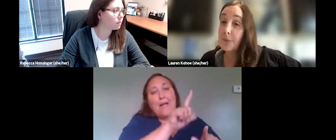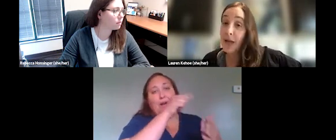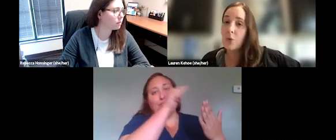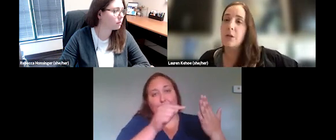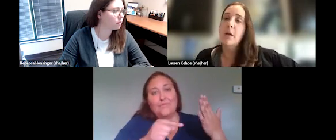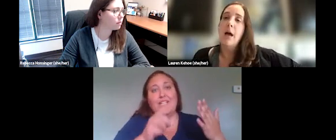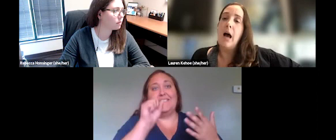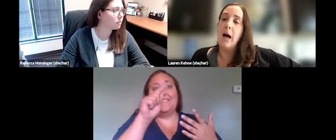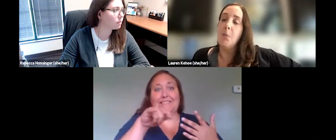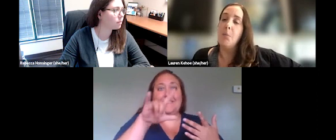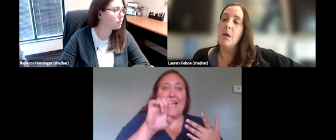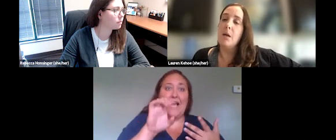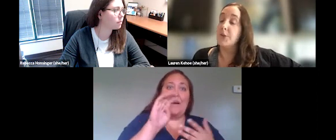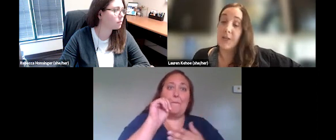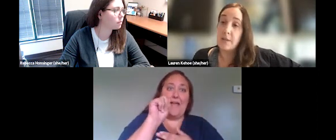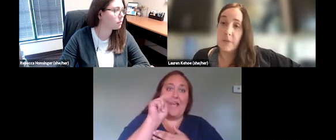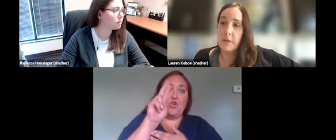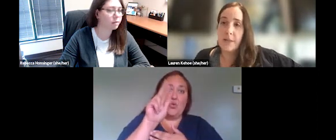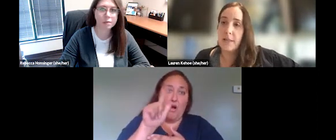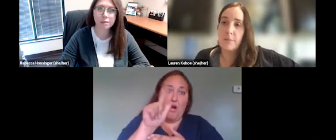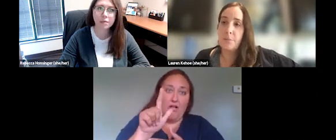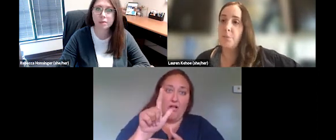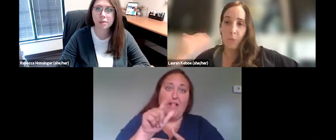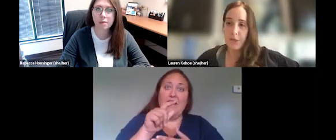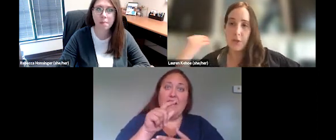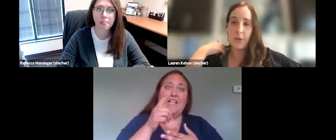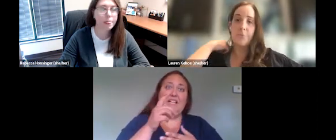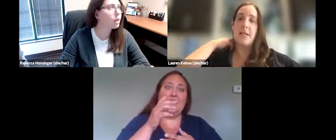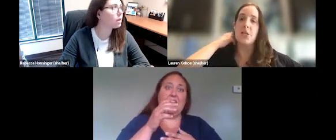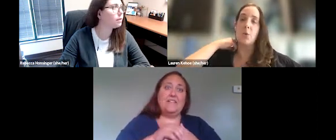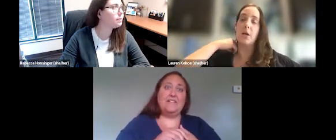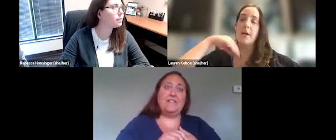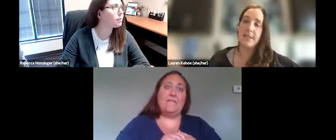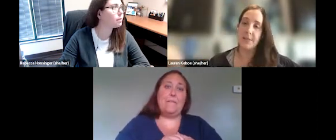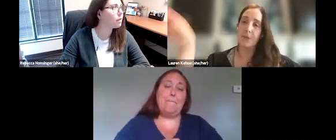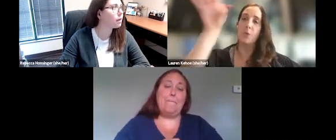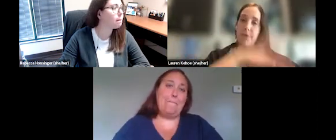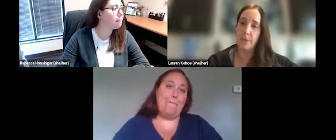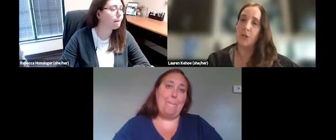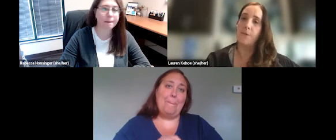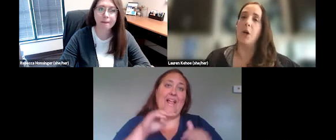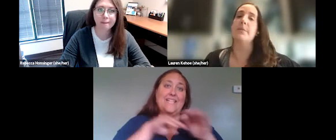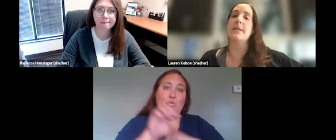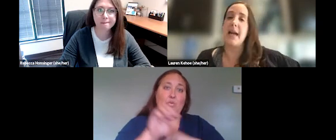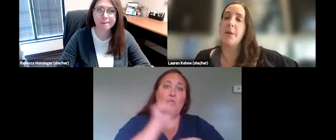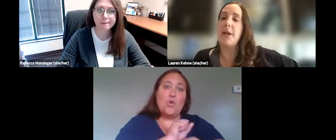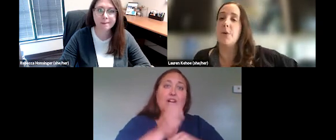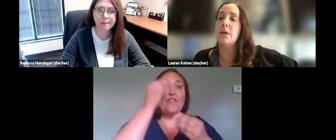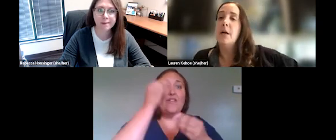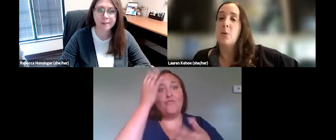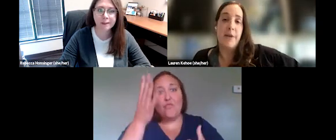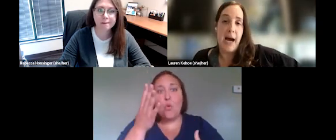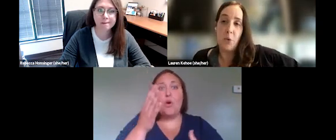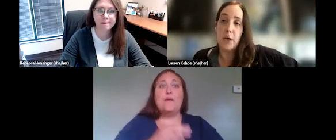a style manual. This was not something that existed when we started doing the remediation work, and the accessibility work very much informs the style